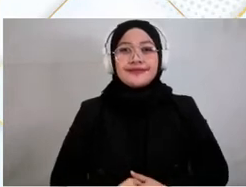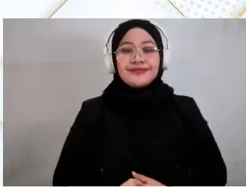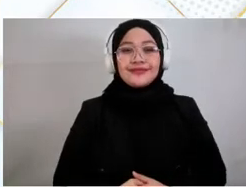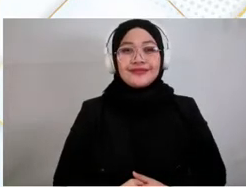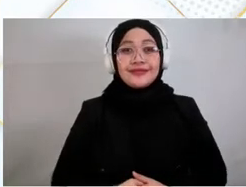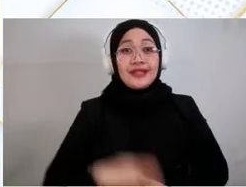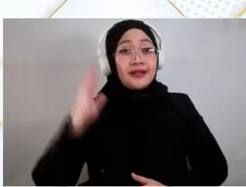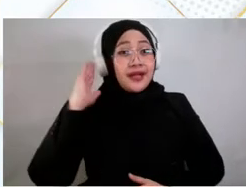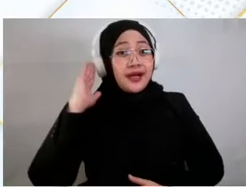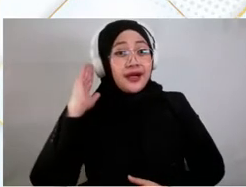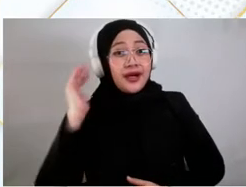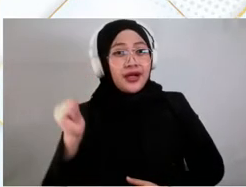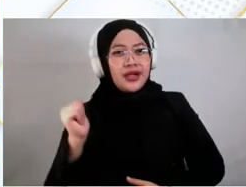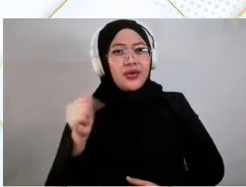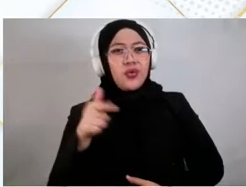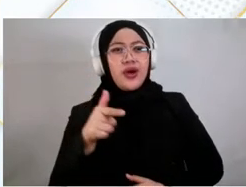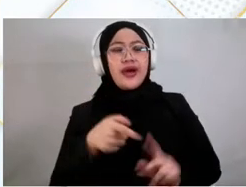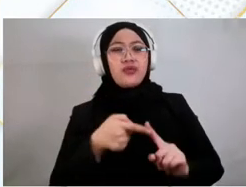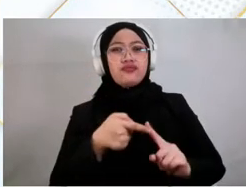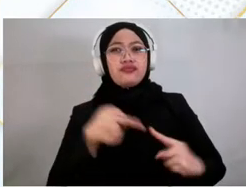Hello? Yeah, we lost you again.